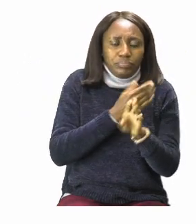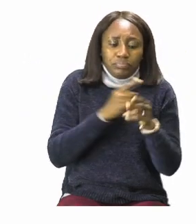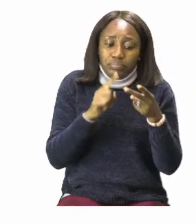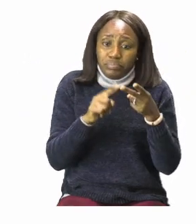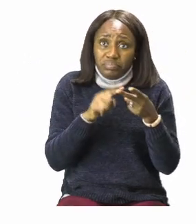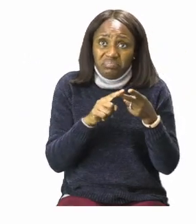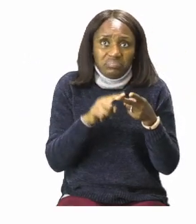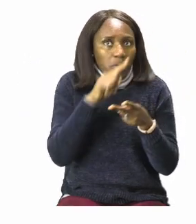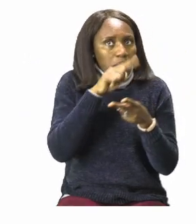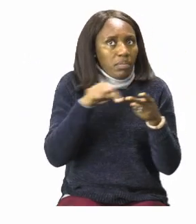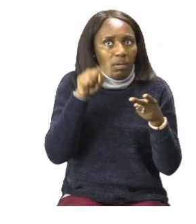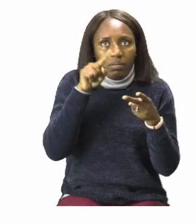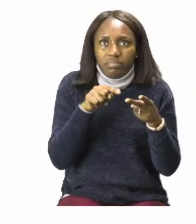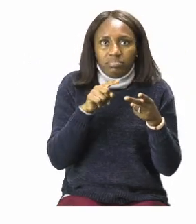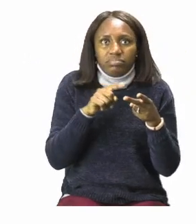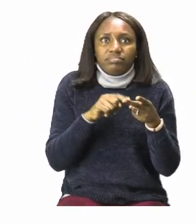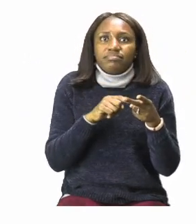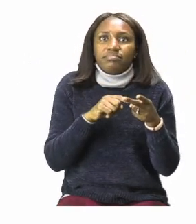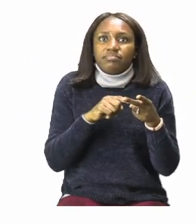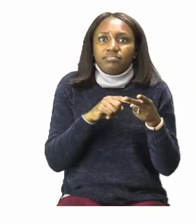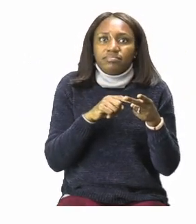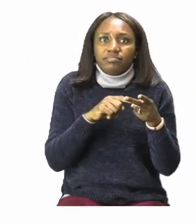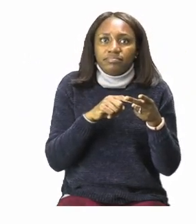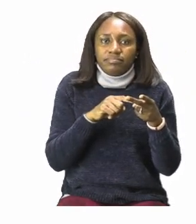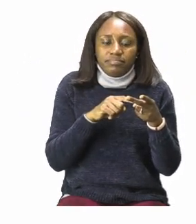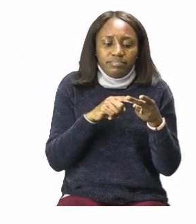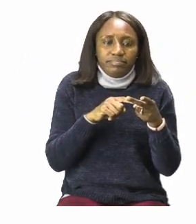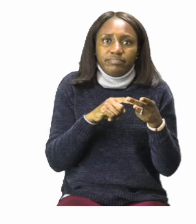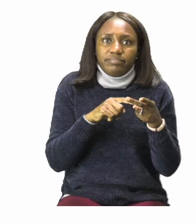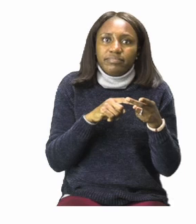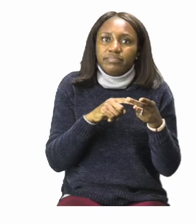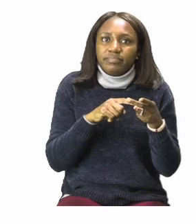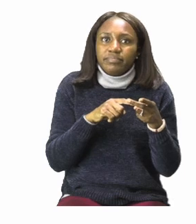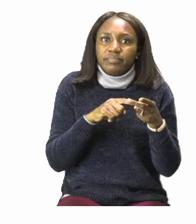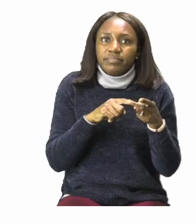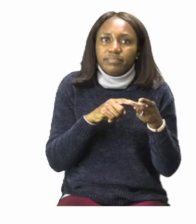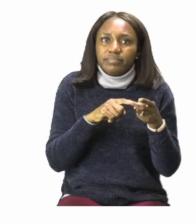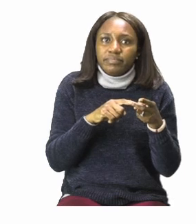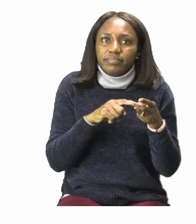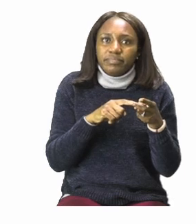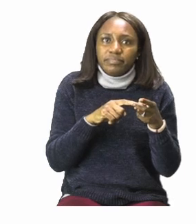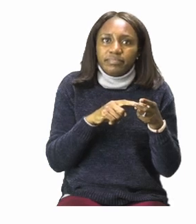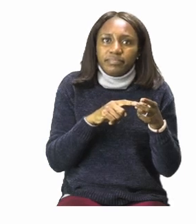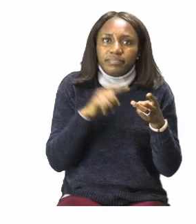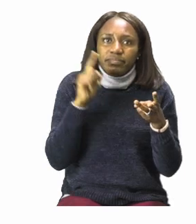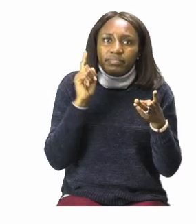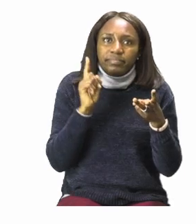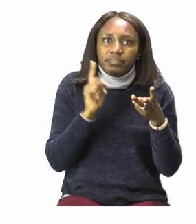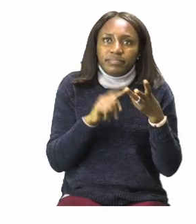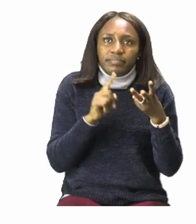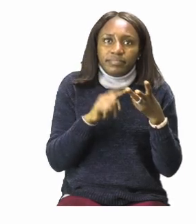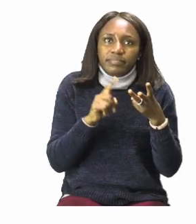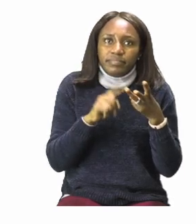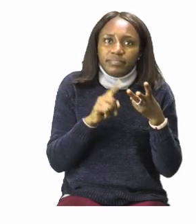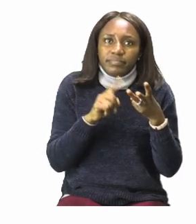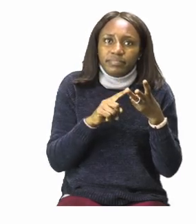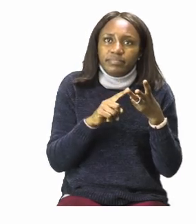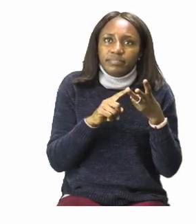doing the wrong thing by not having a helmet. Then another thing that is wrong with our